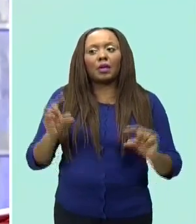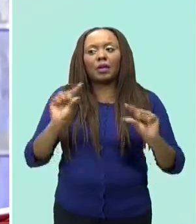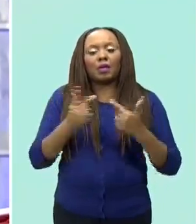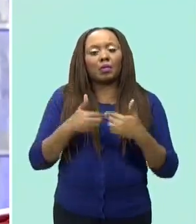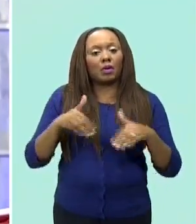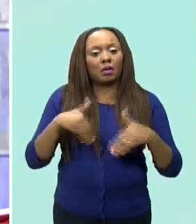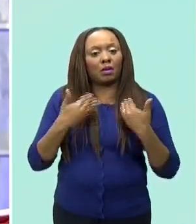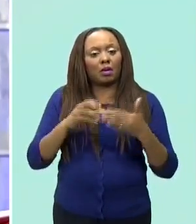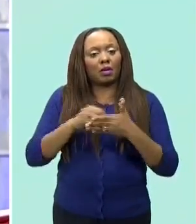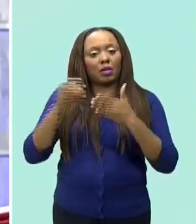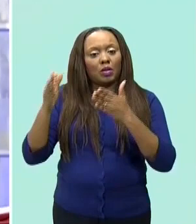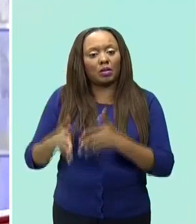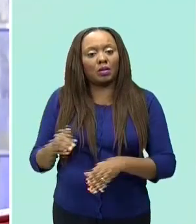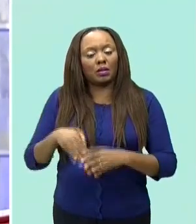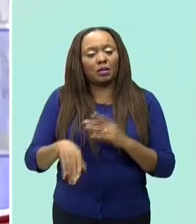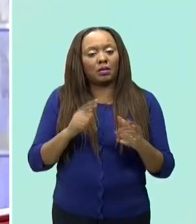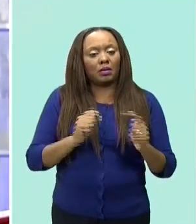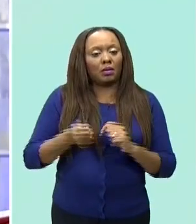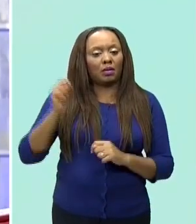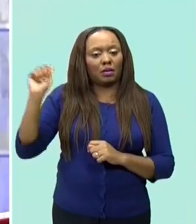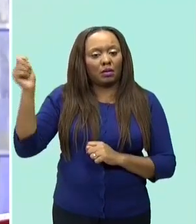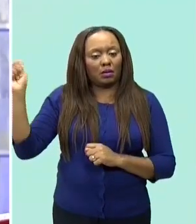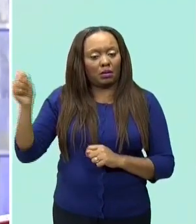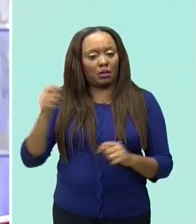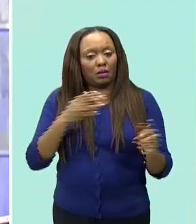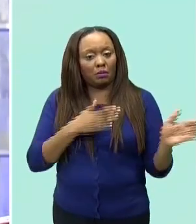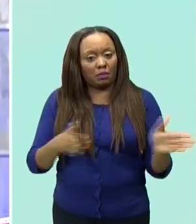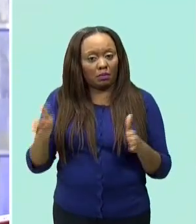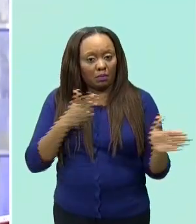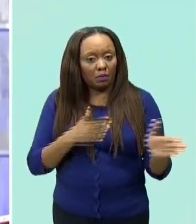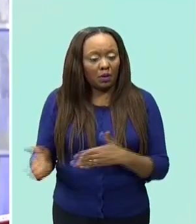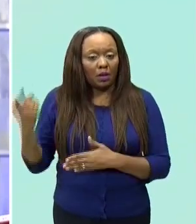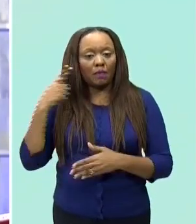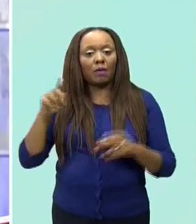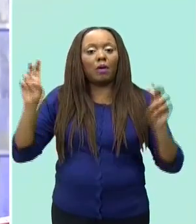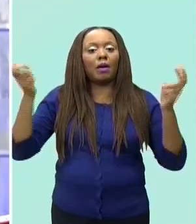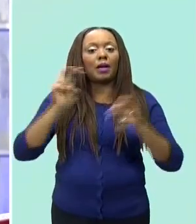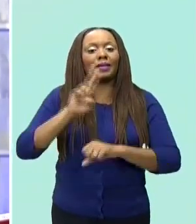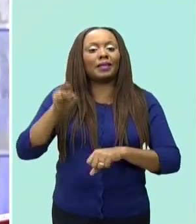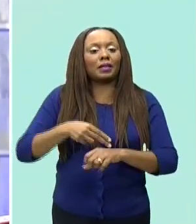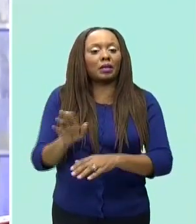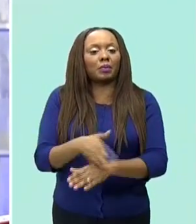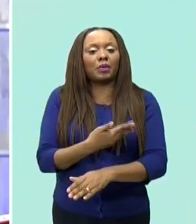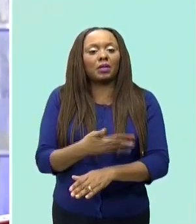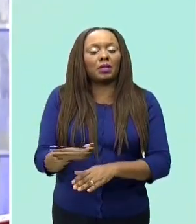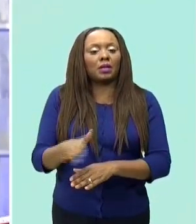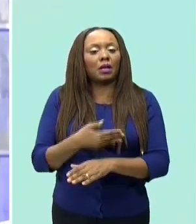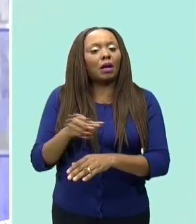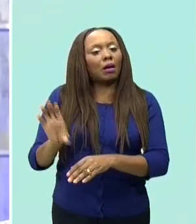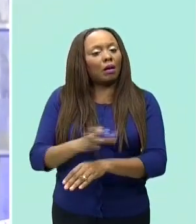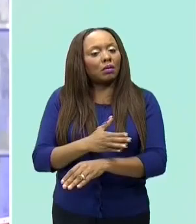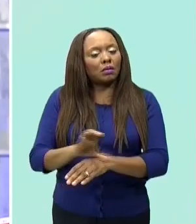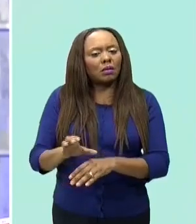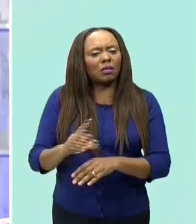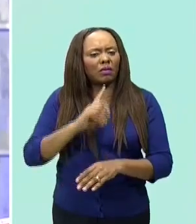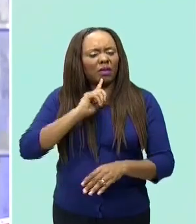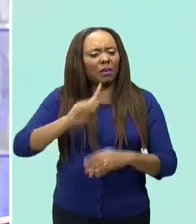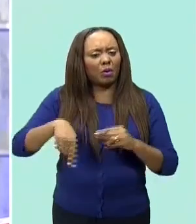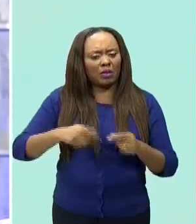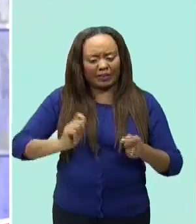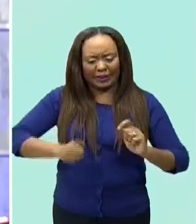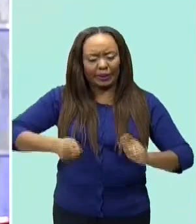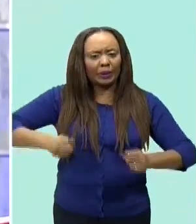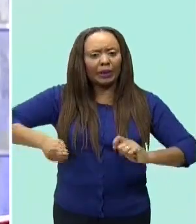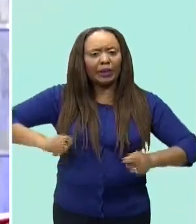students in Trinidad and Tobago is preparing for a national musical concert, mainly featuring the steel pan. Now, all of those students